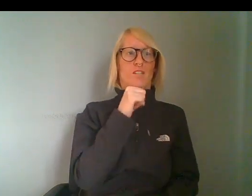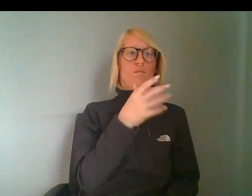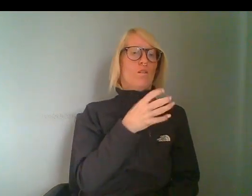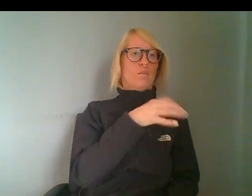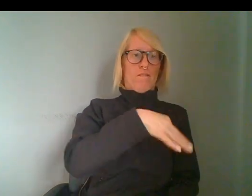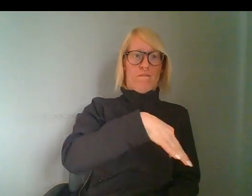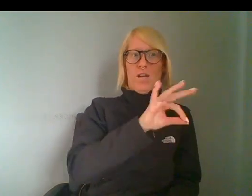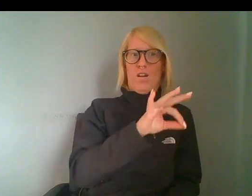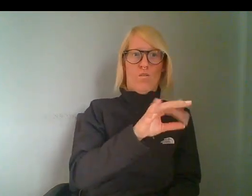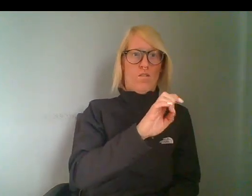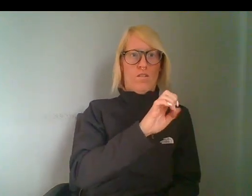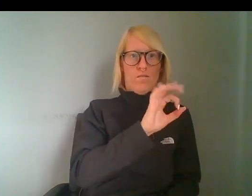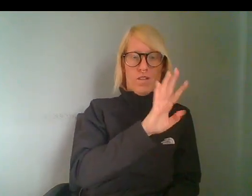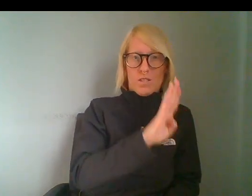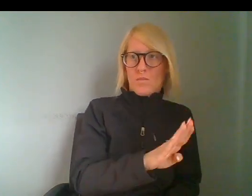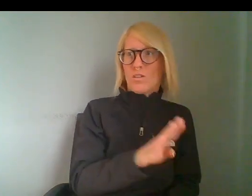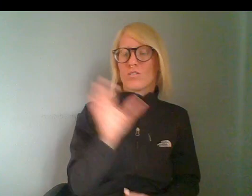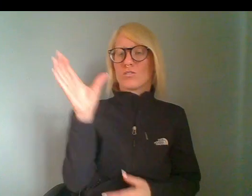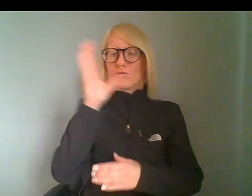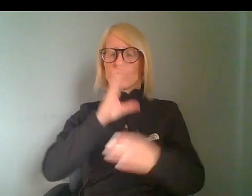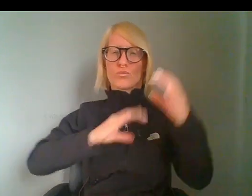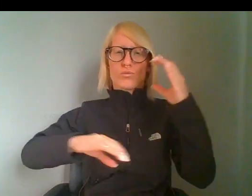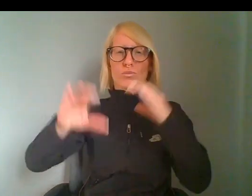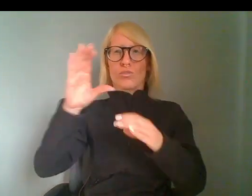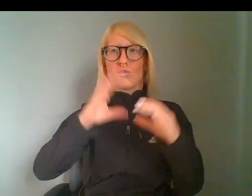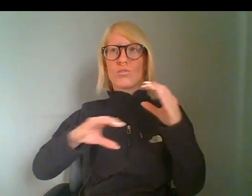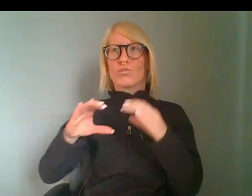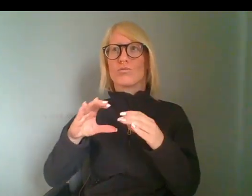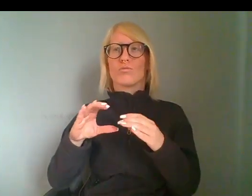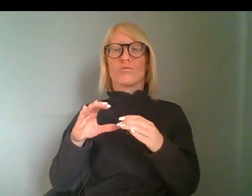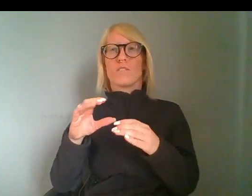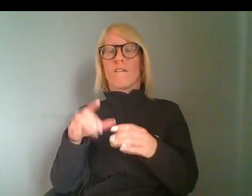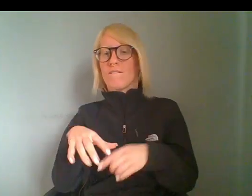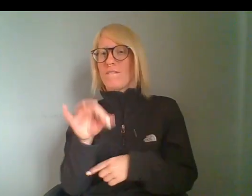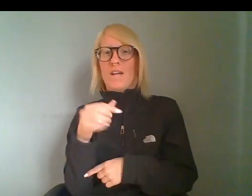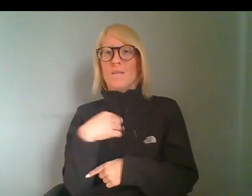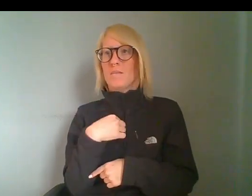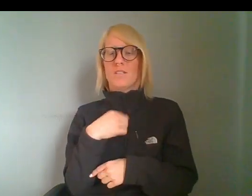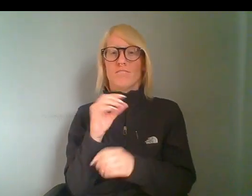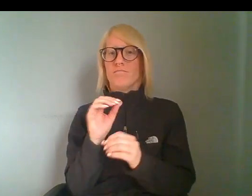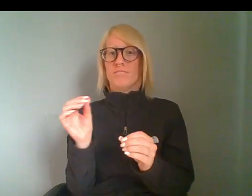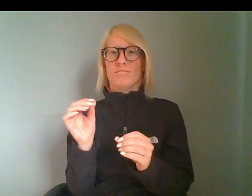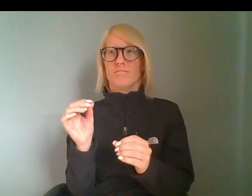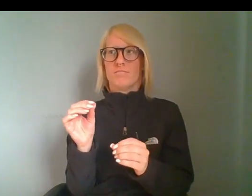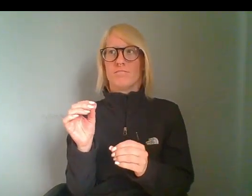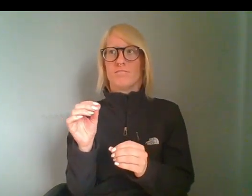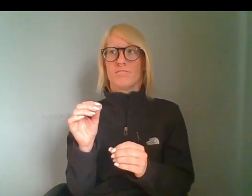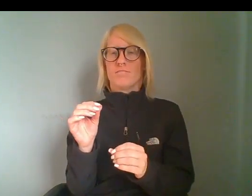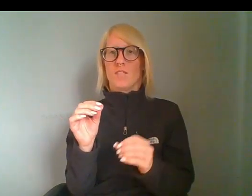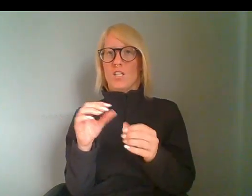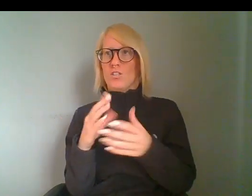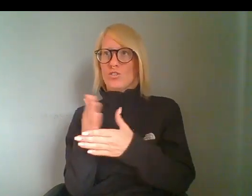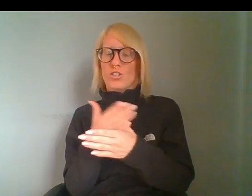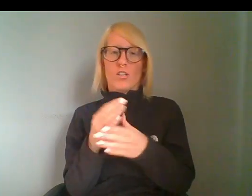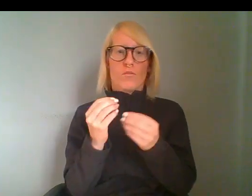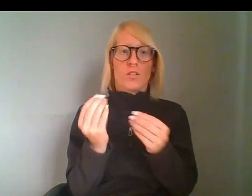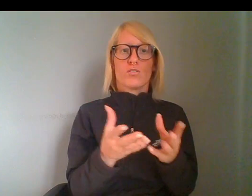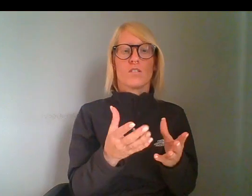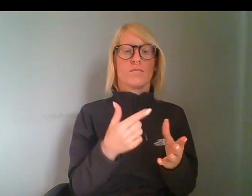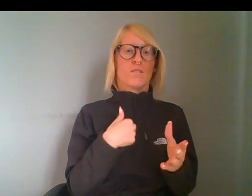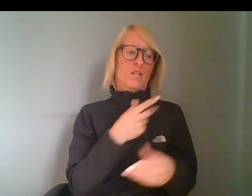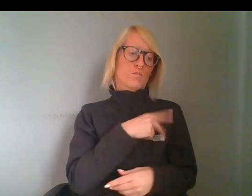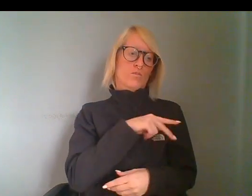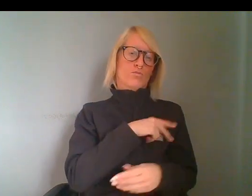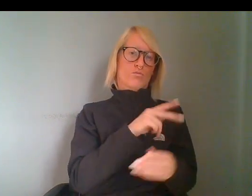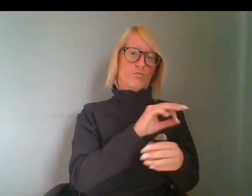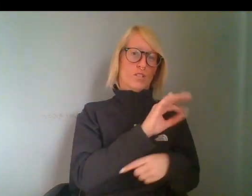search features turned off. I don't want people sharing information. It's just for me to check in with friends every once in a while. Now,